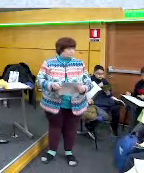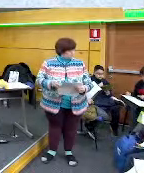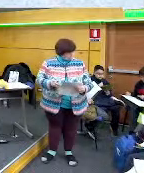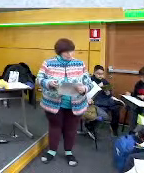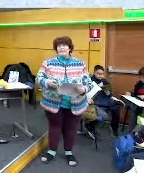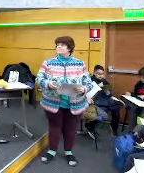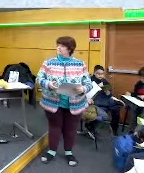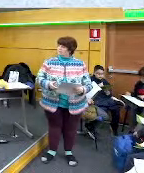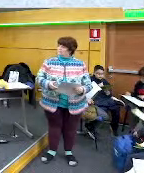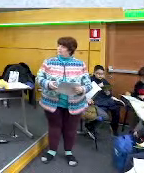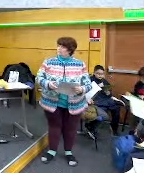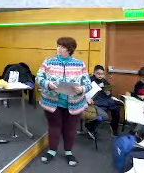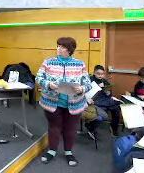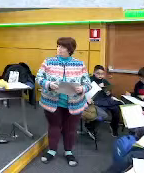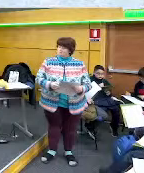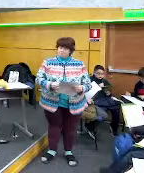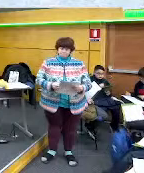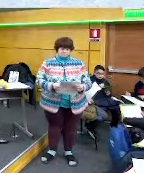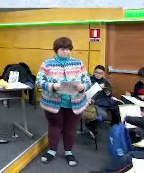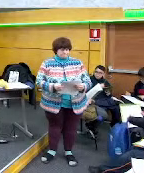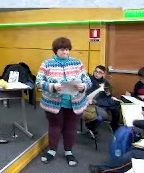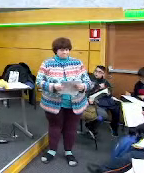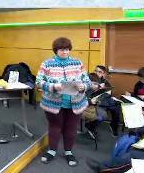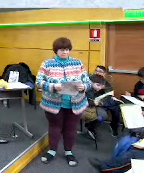while I was practicing,